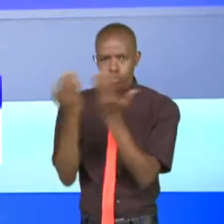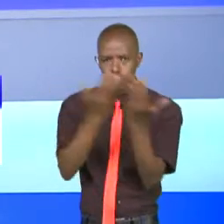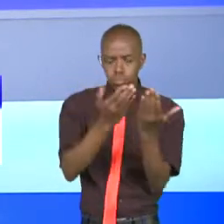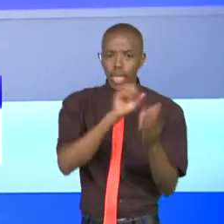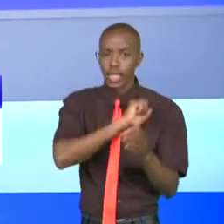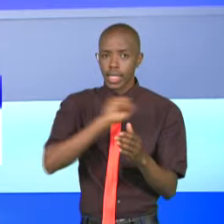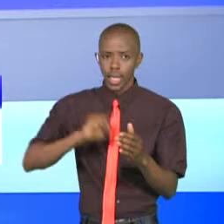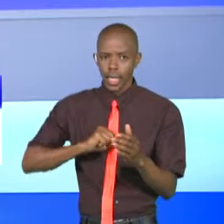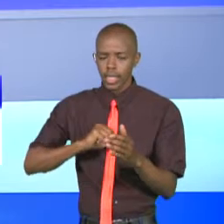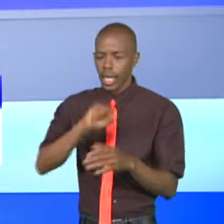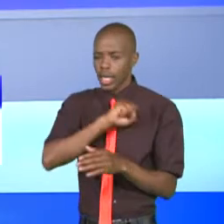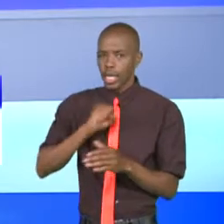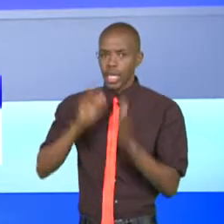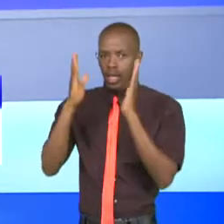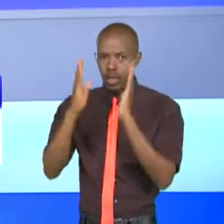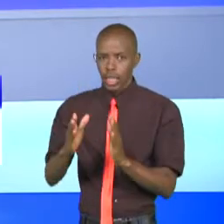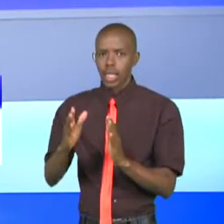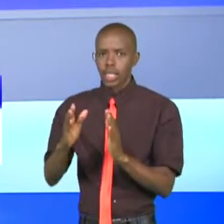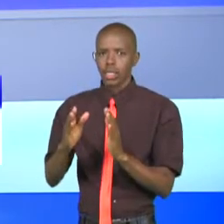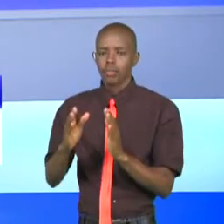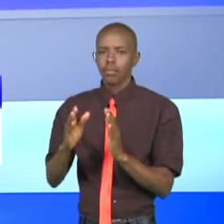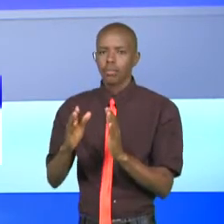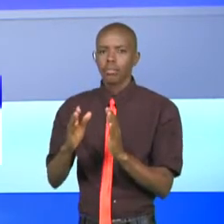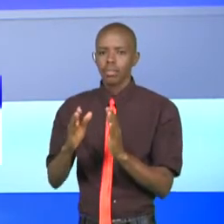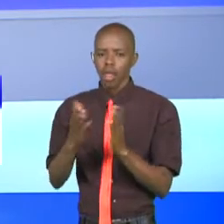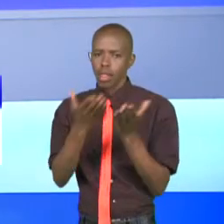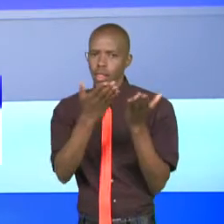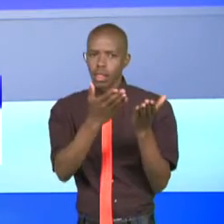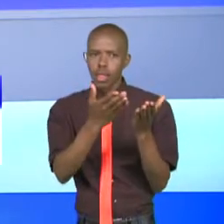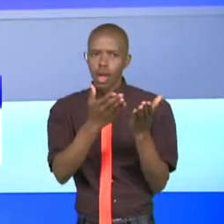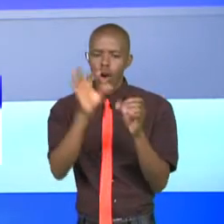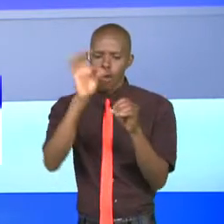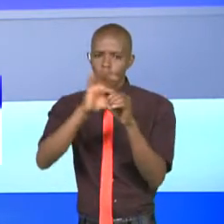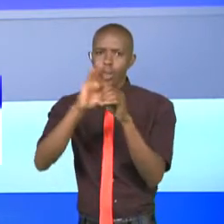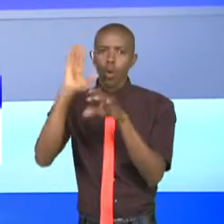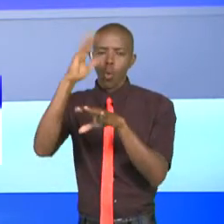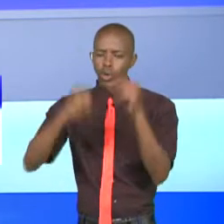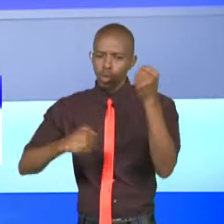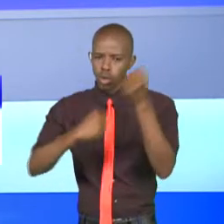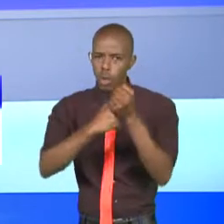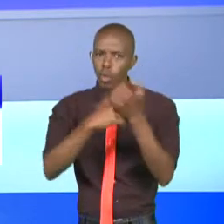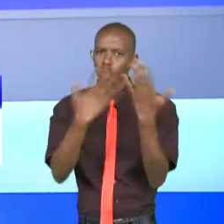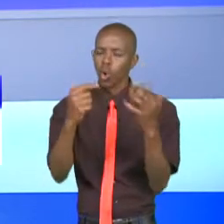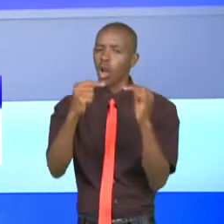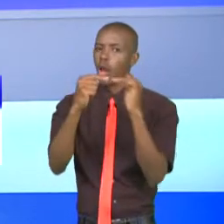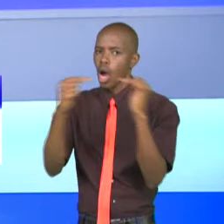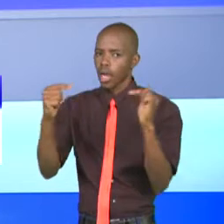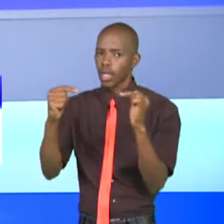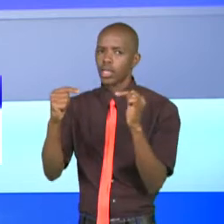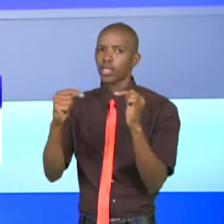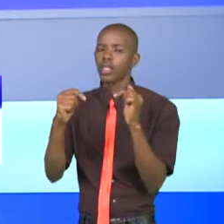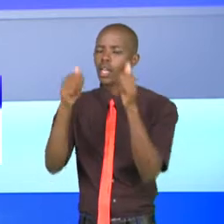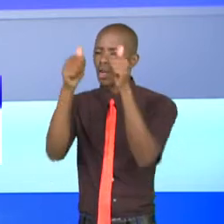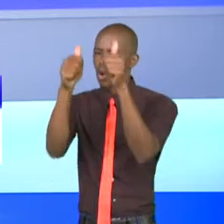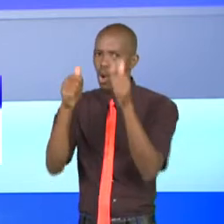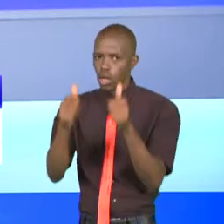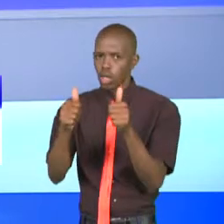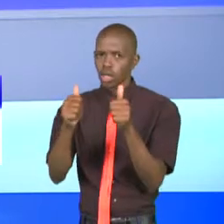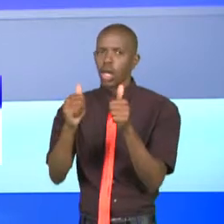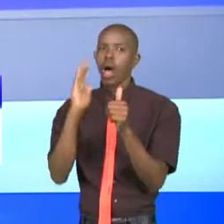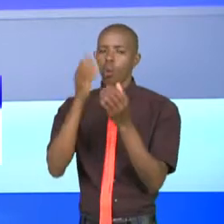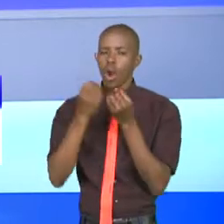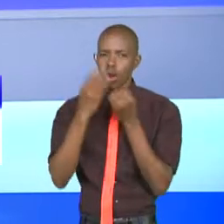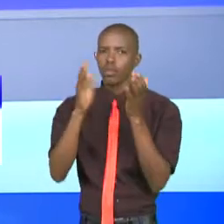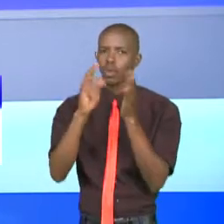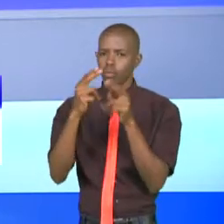Senate, the senators who are currently serving as jury will vote in support or against the motion. I'll be bringing you this